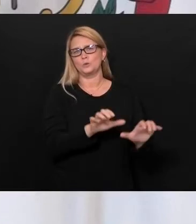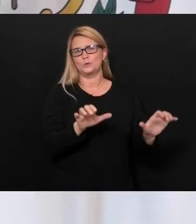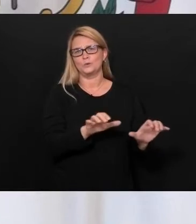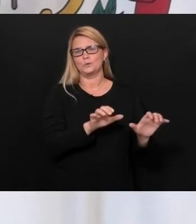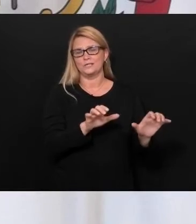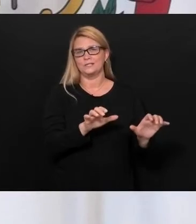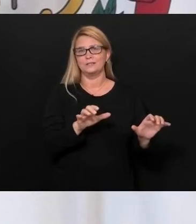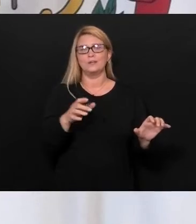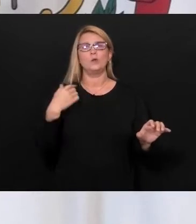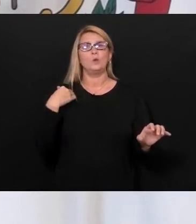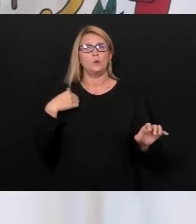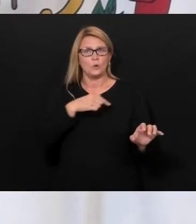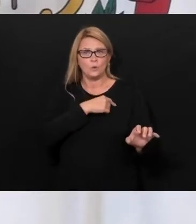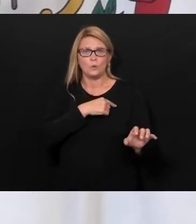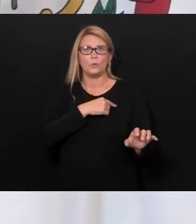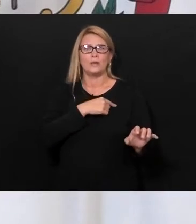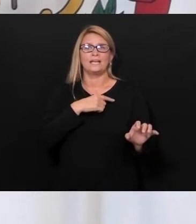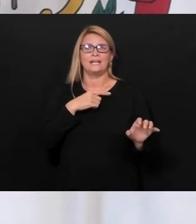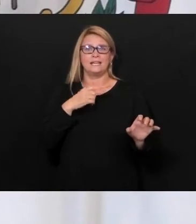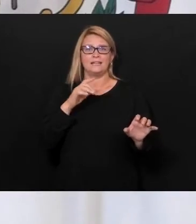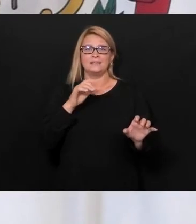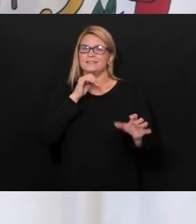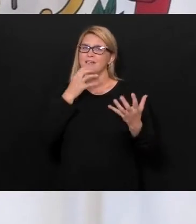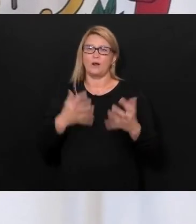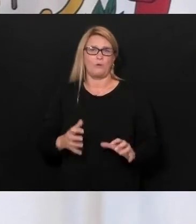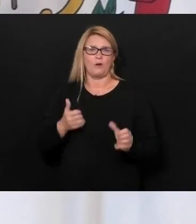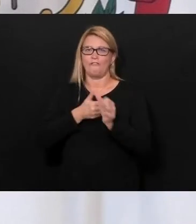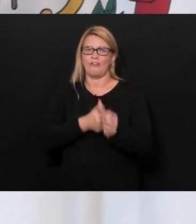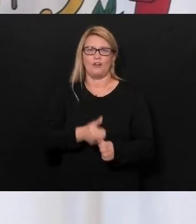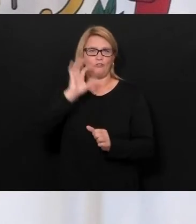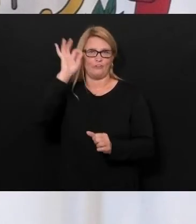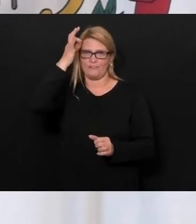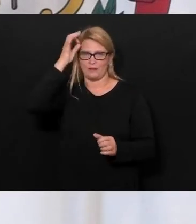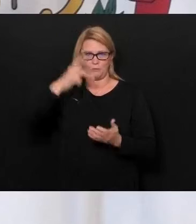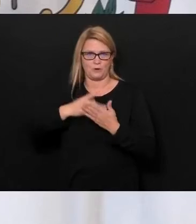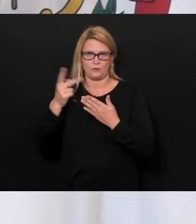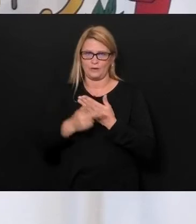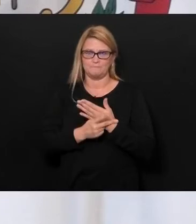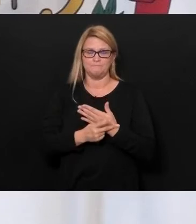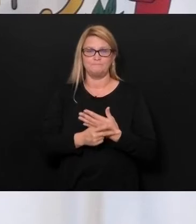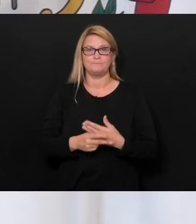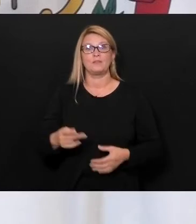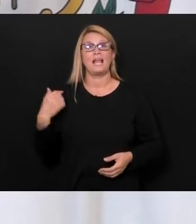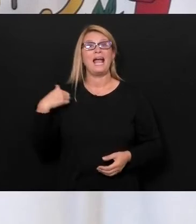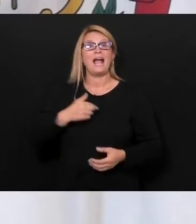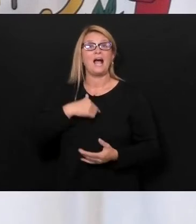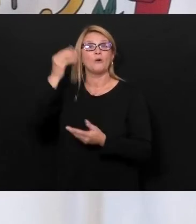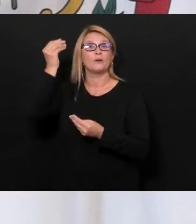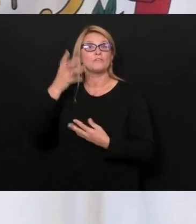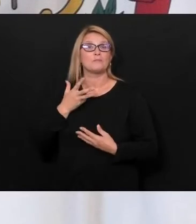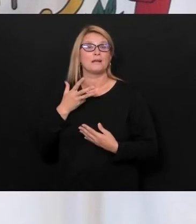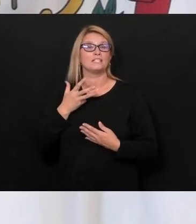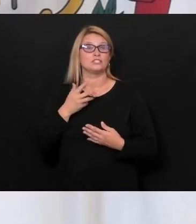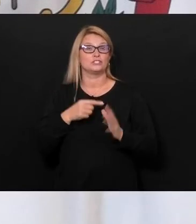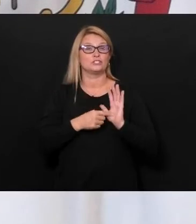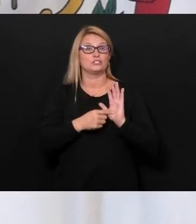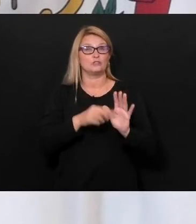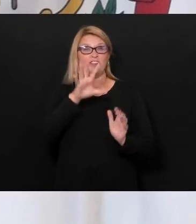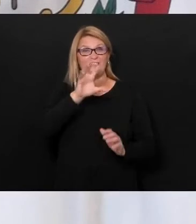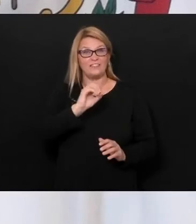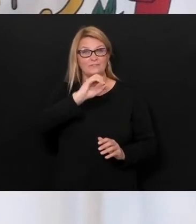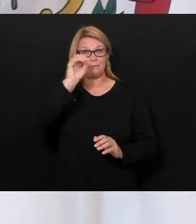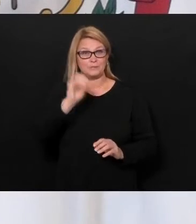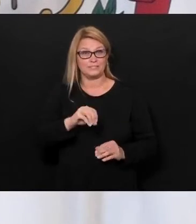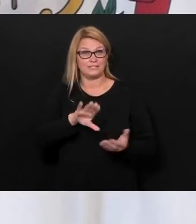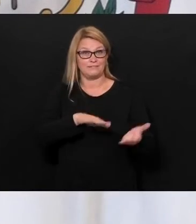population in need if we had gone with the federal program. Where our data indicates that nearly 50% of the deaths in West Virginia